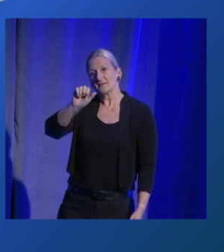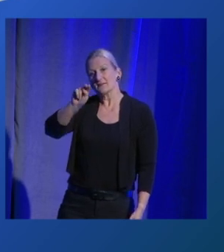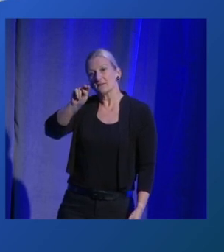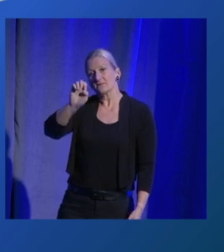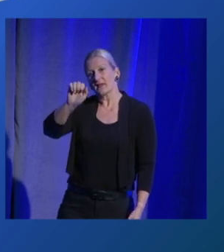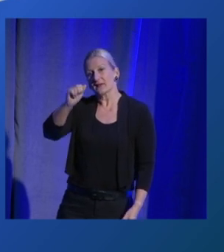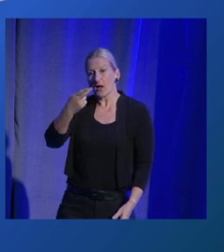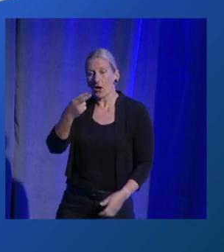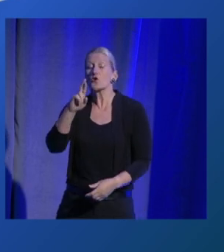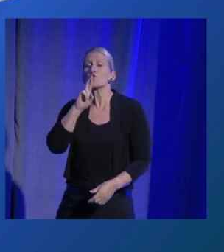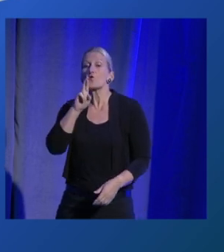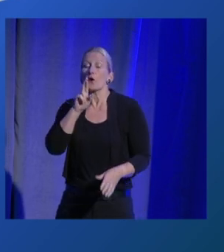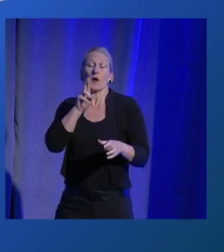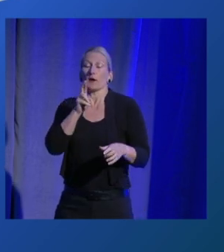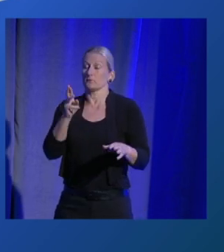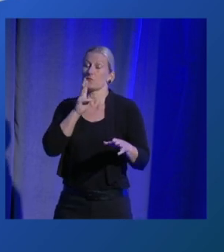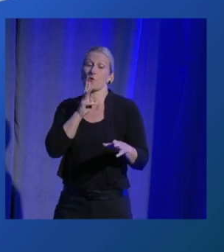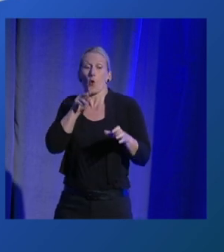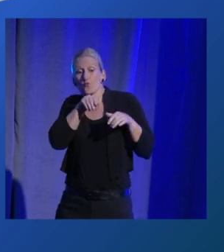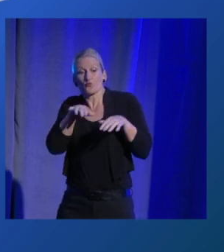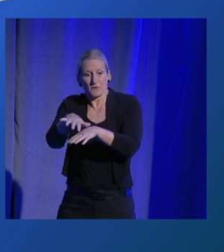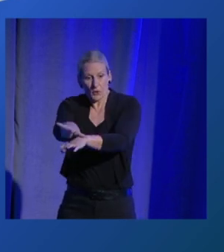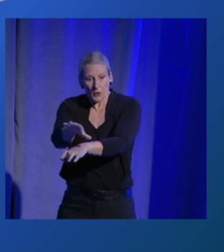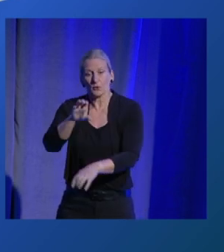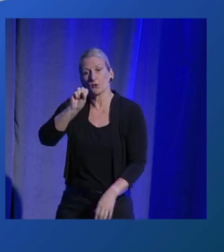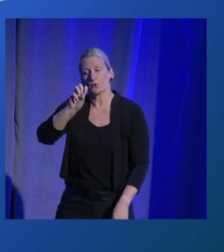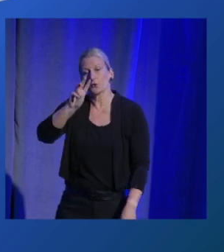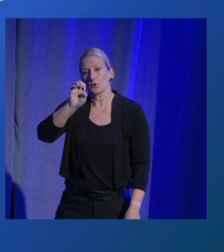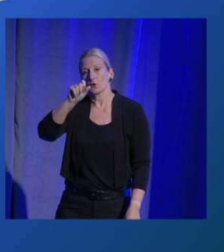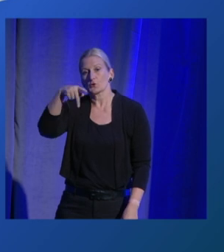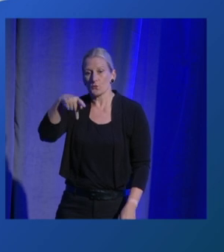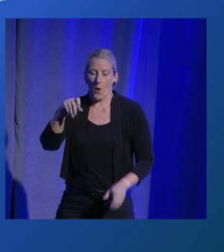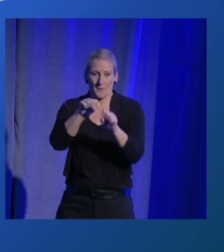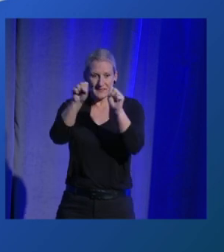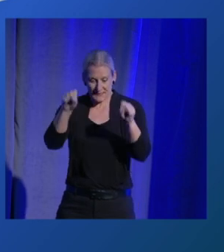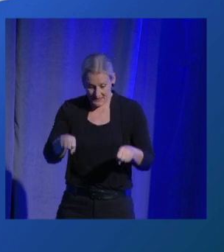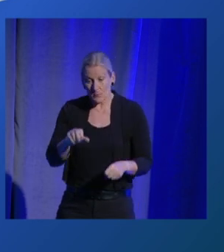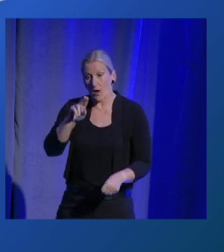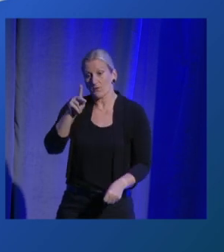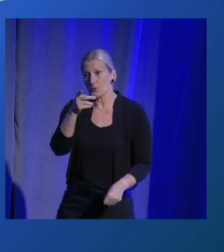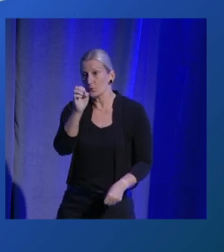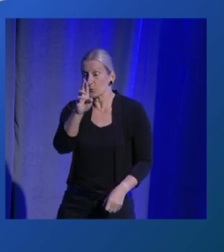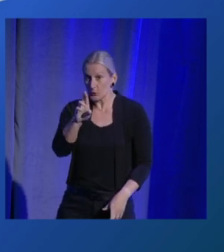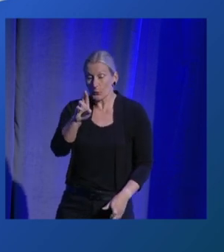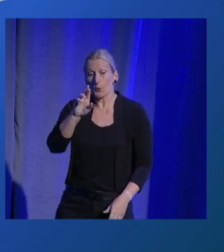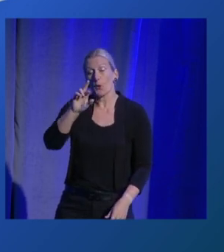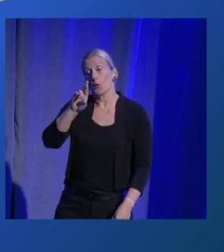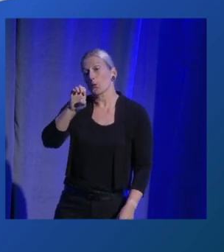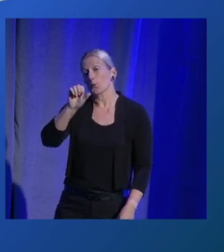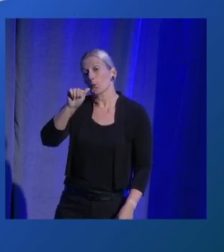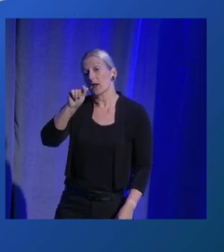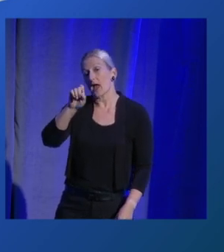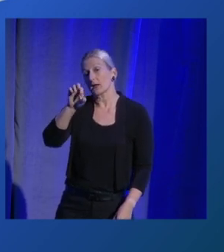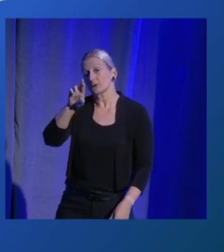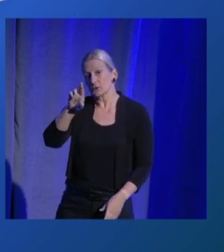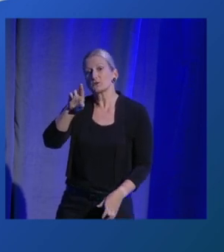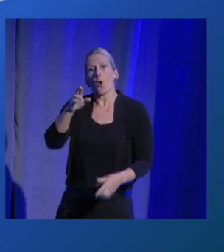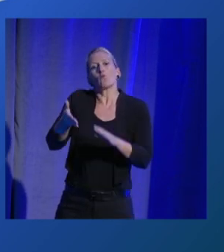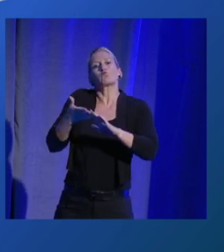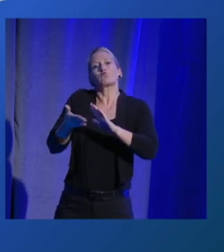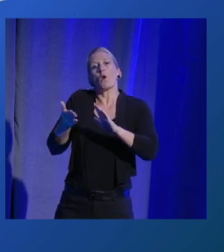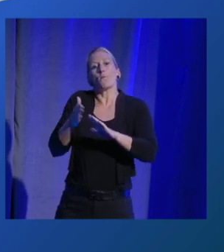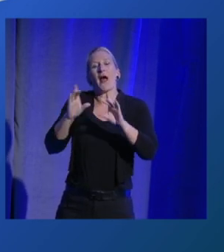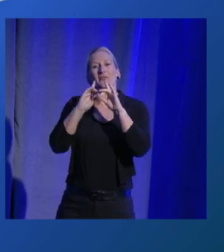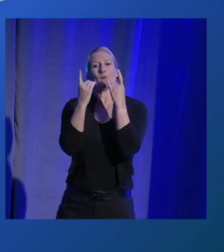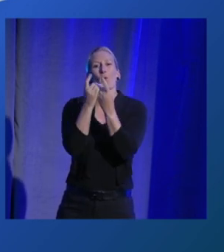below um nuclear production re reactors run by the department of energy um and a